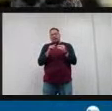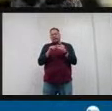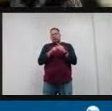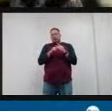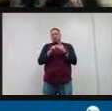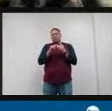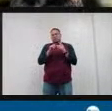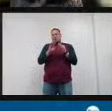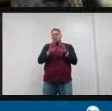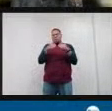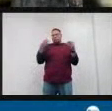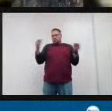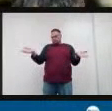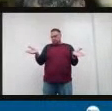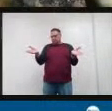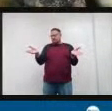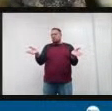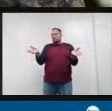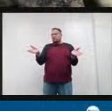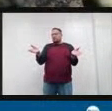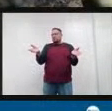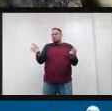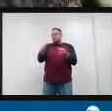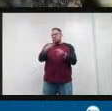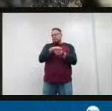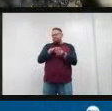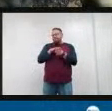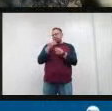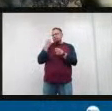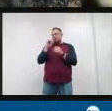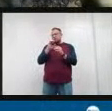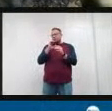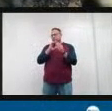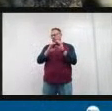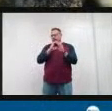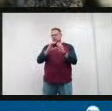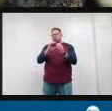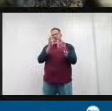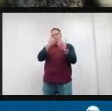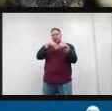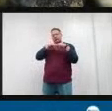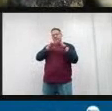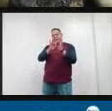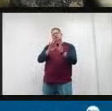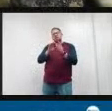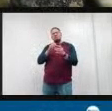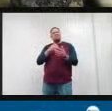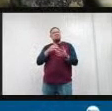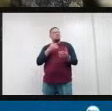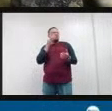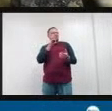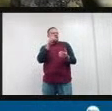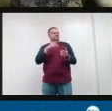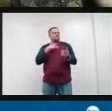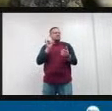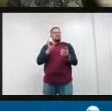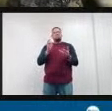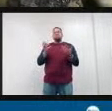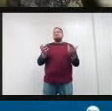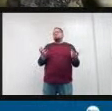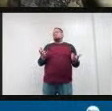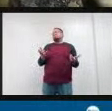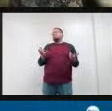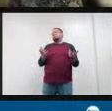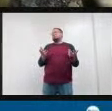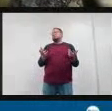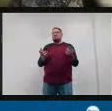a space for that communication and collaboration, because otherwise like it just feels like, I think like a little bit of what